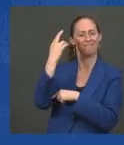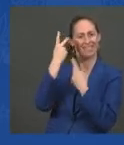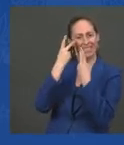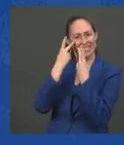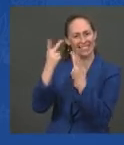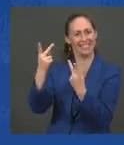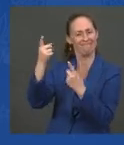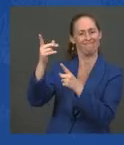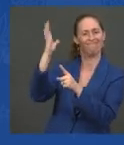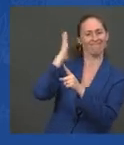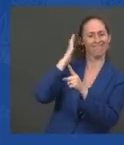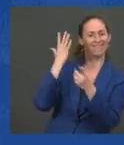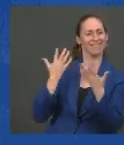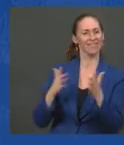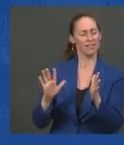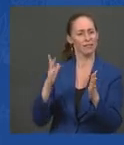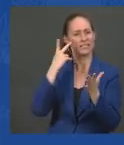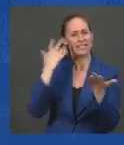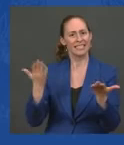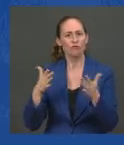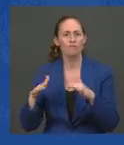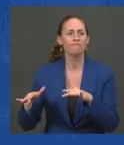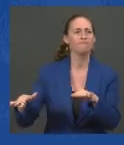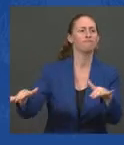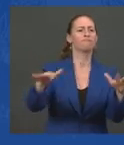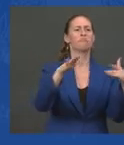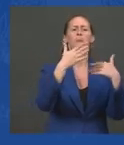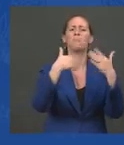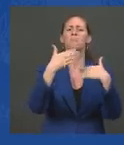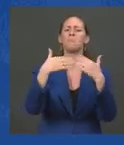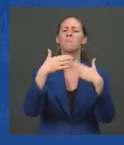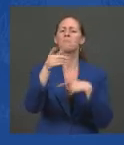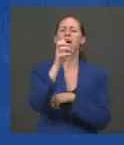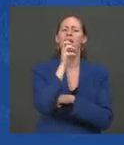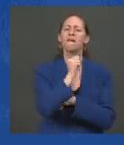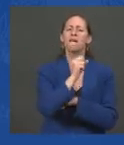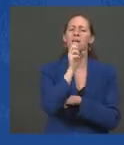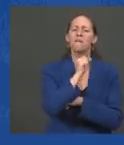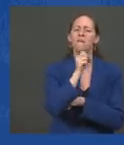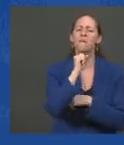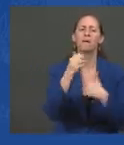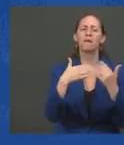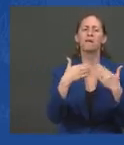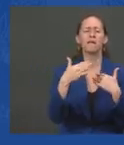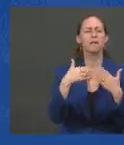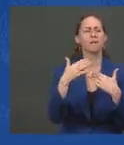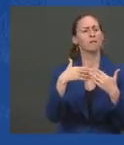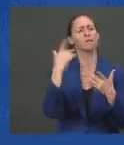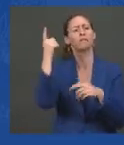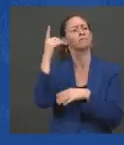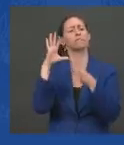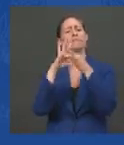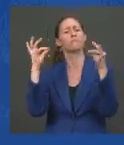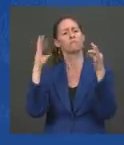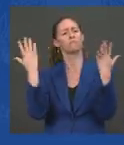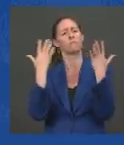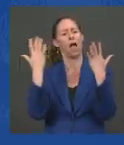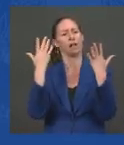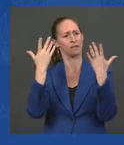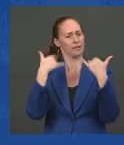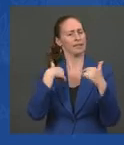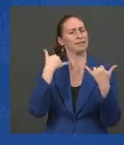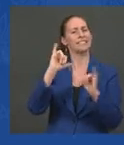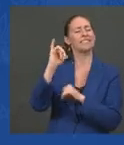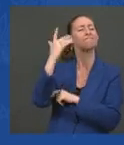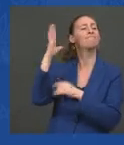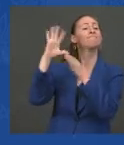monument, whatever your age, is dedicated to a man whose voice we can still hear,